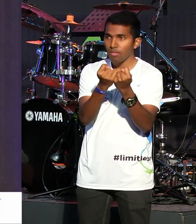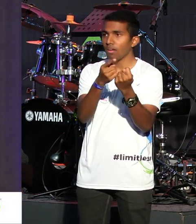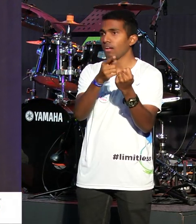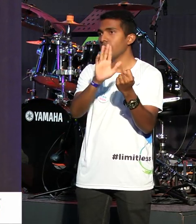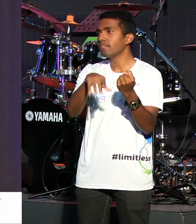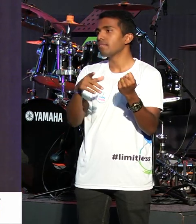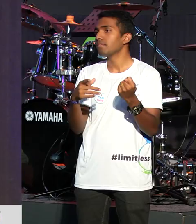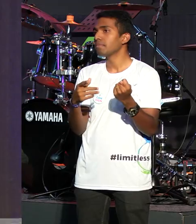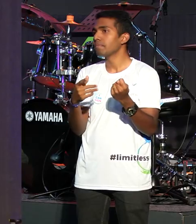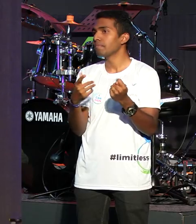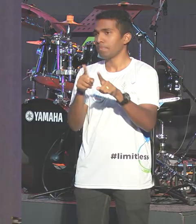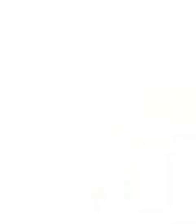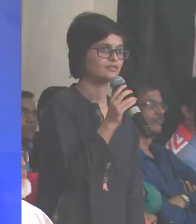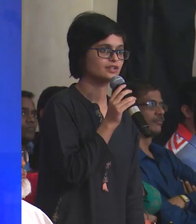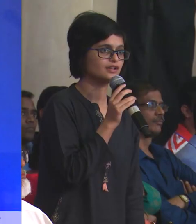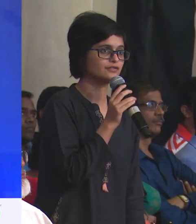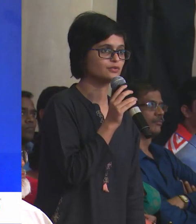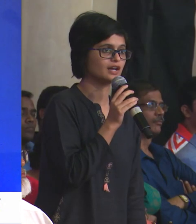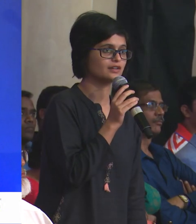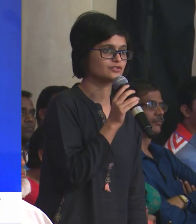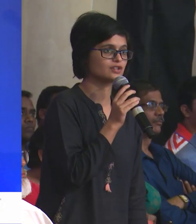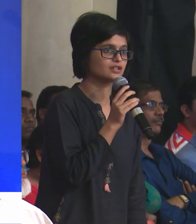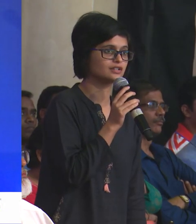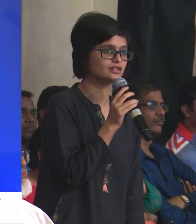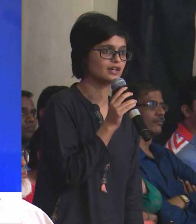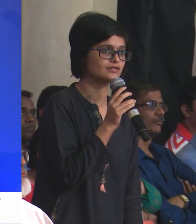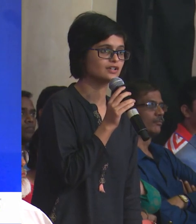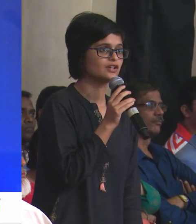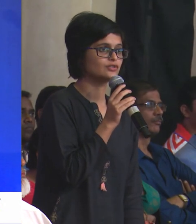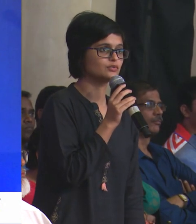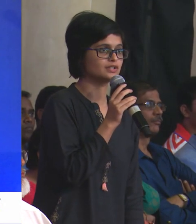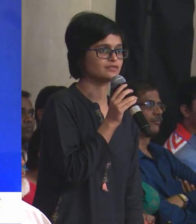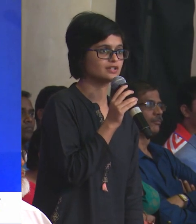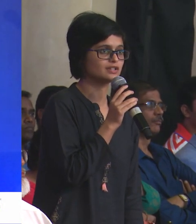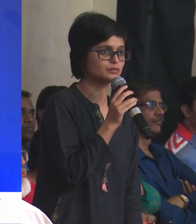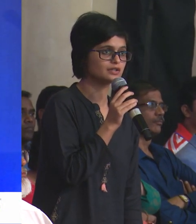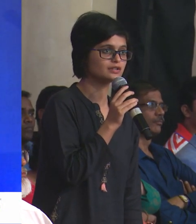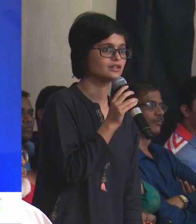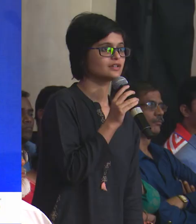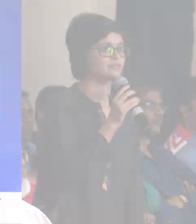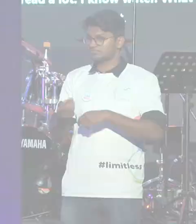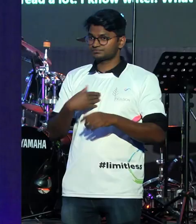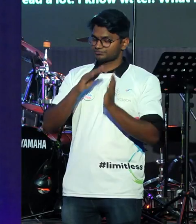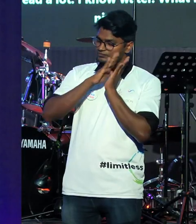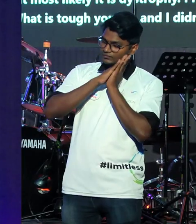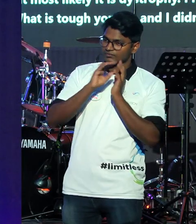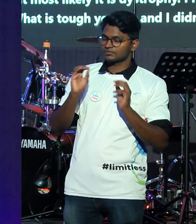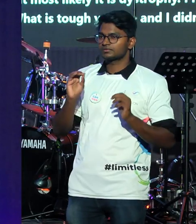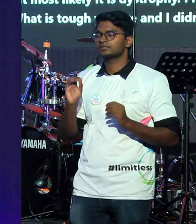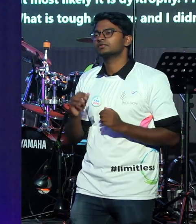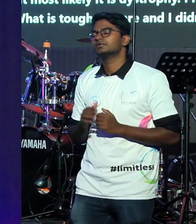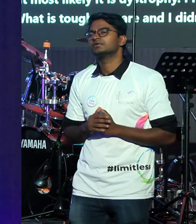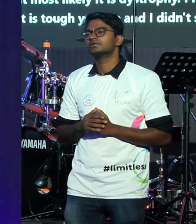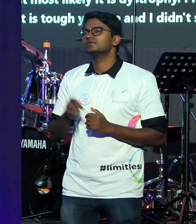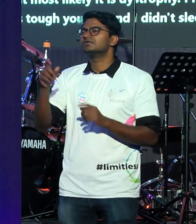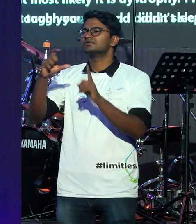diverse constellation. If you have struggled in your life, you will definitely win. From what I knew of